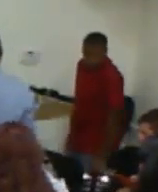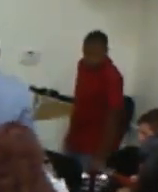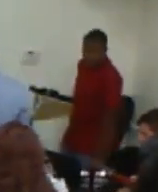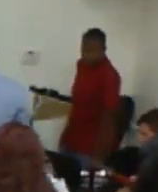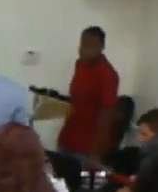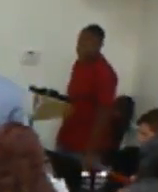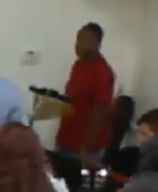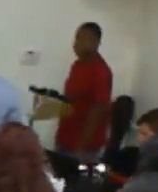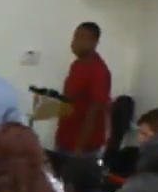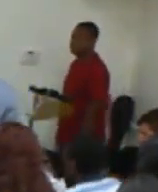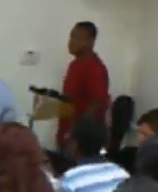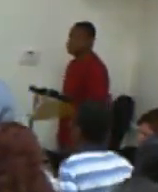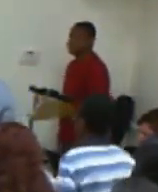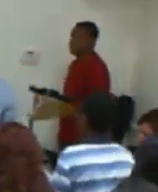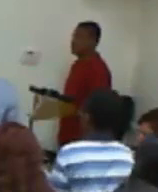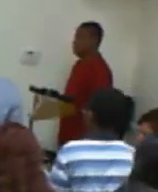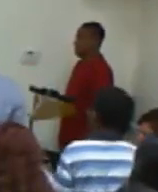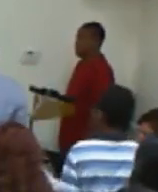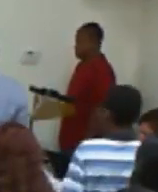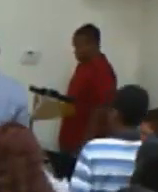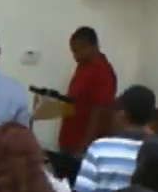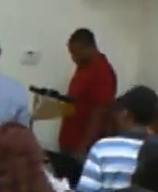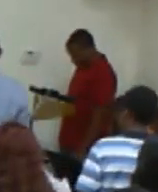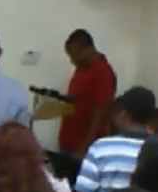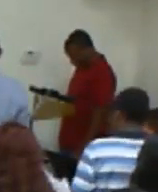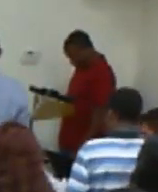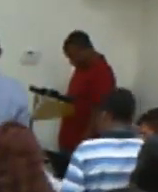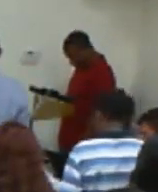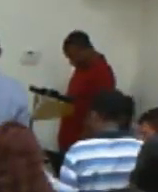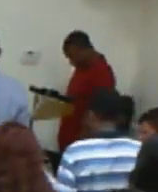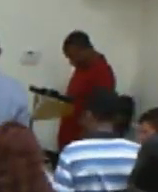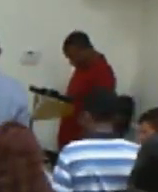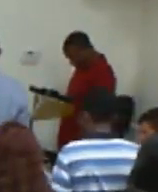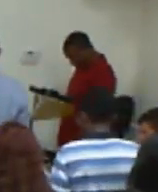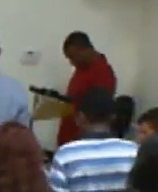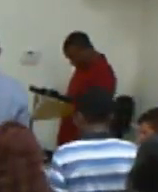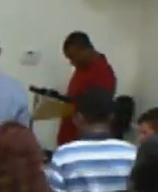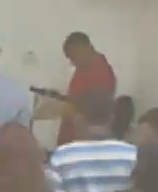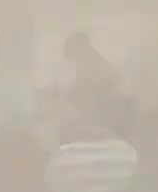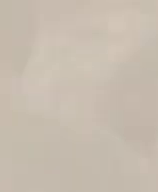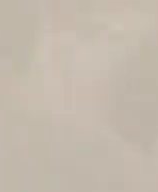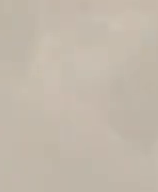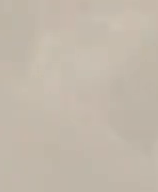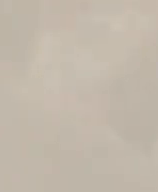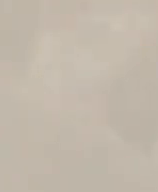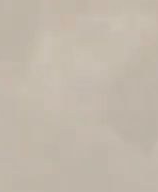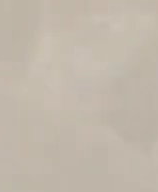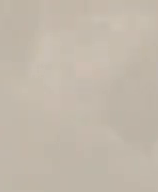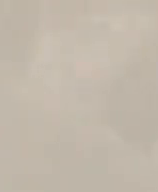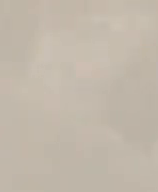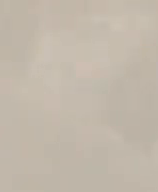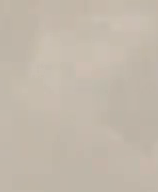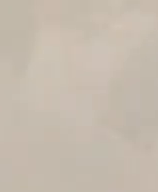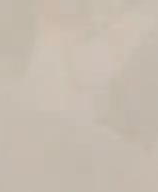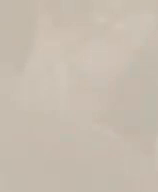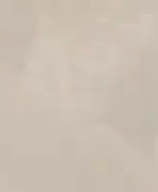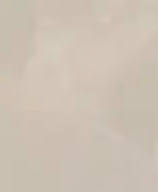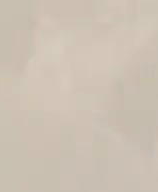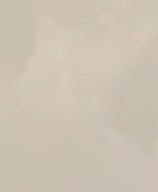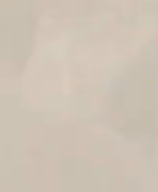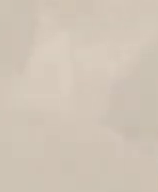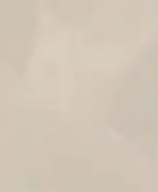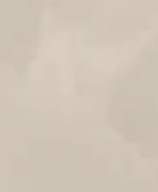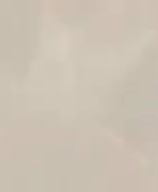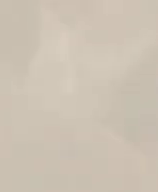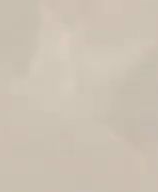Lord Father, we praise your name and ask God that you may this morning receive our worship.